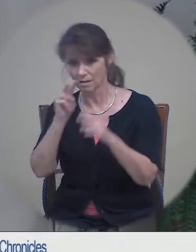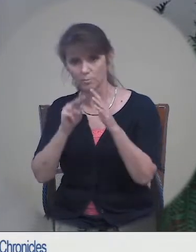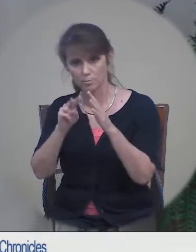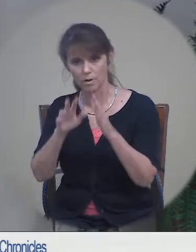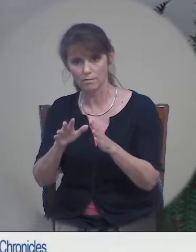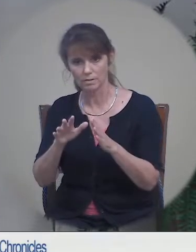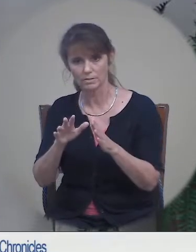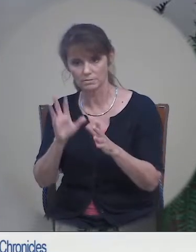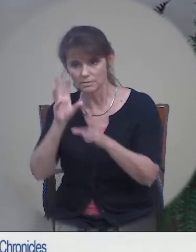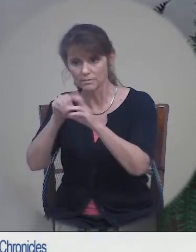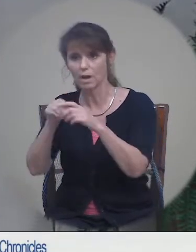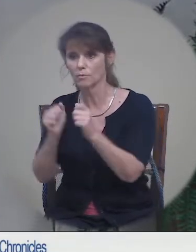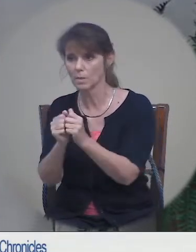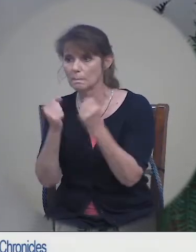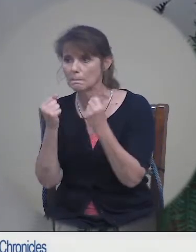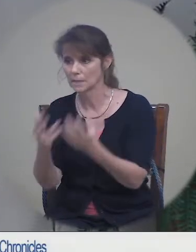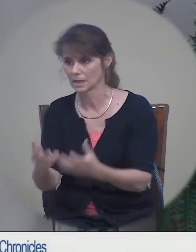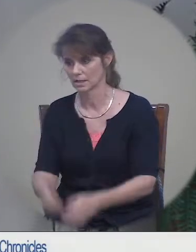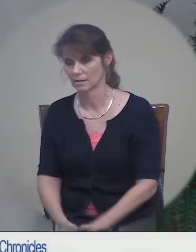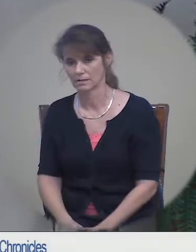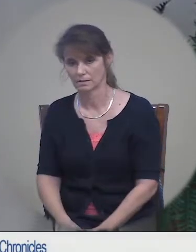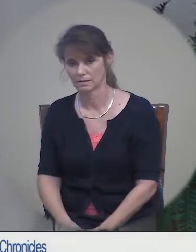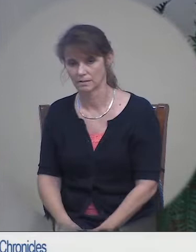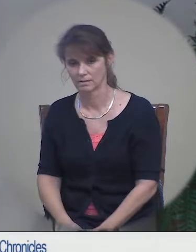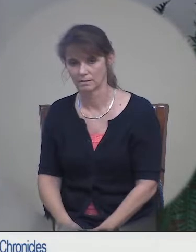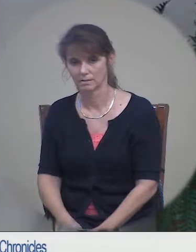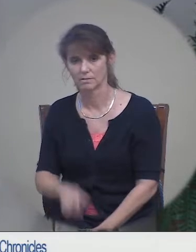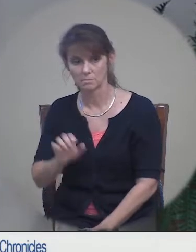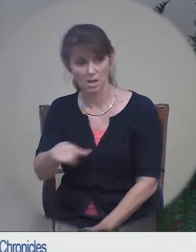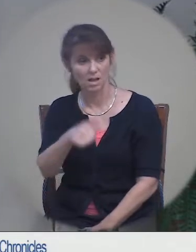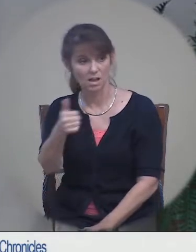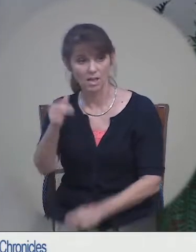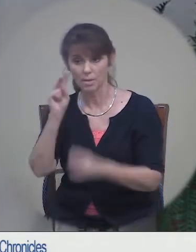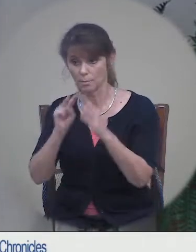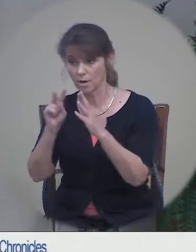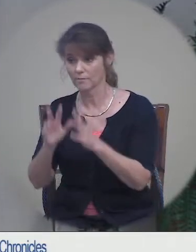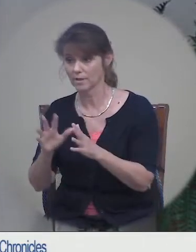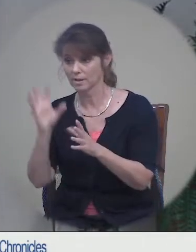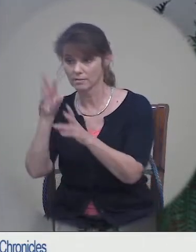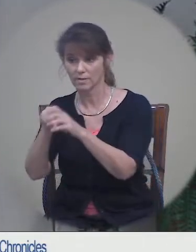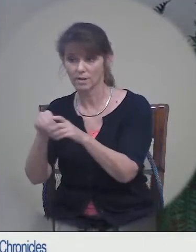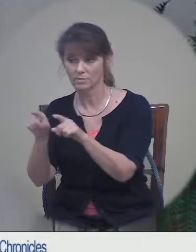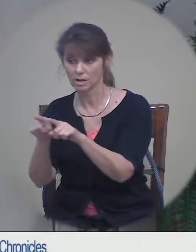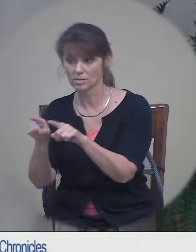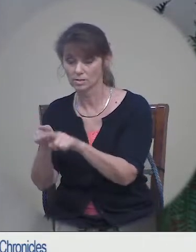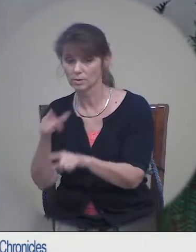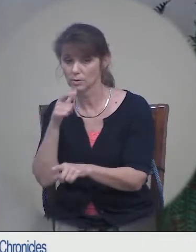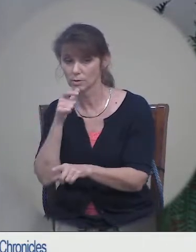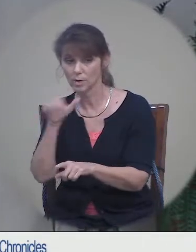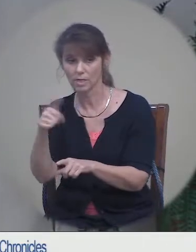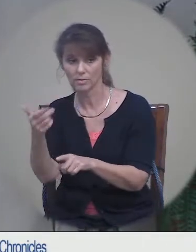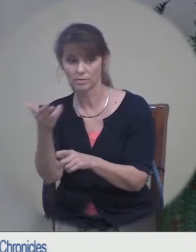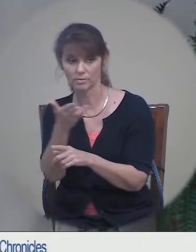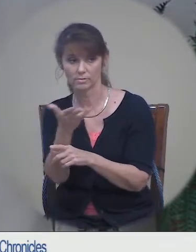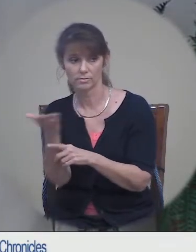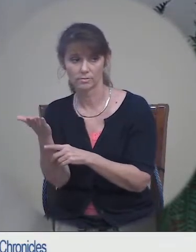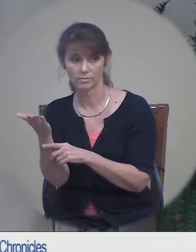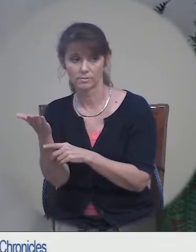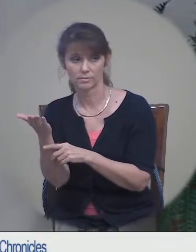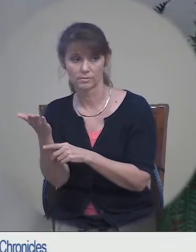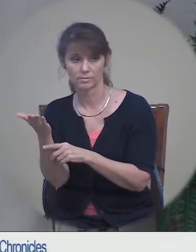Hezekiah. But it wasn't just Isaiah. Anybody know another prophet that was active during the reign of King